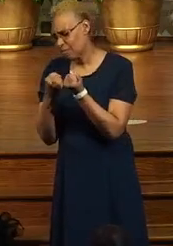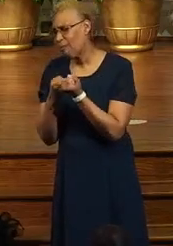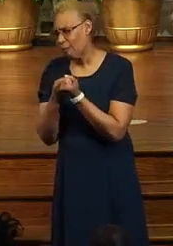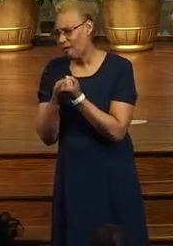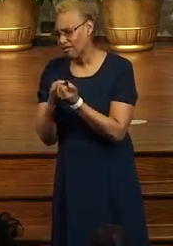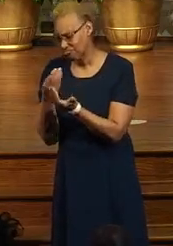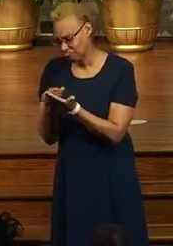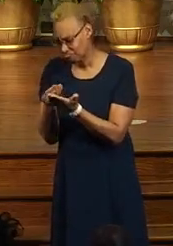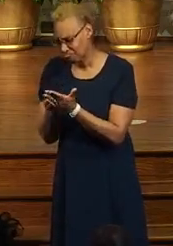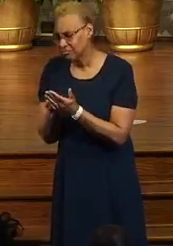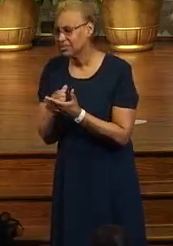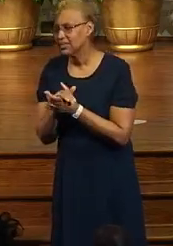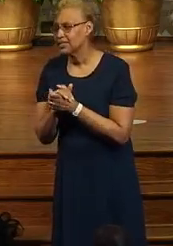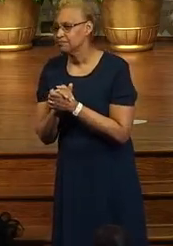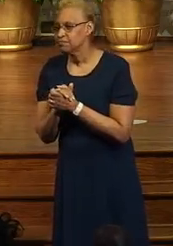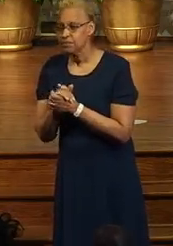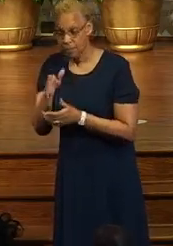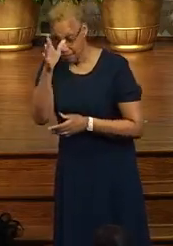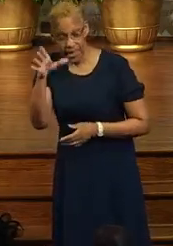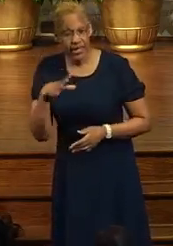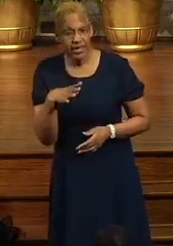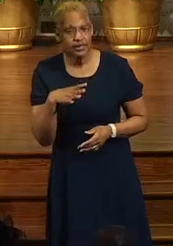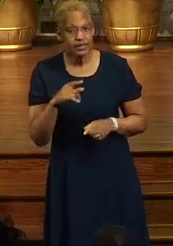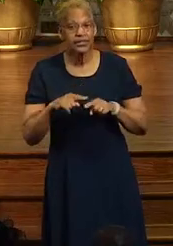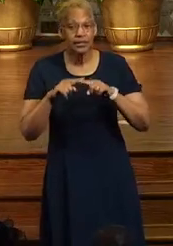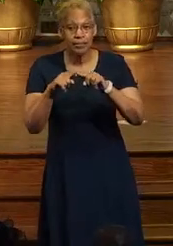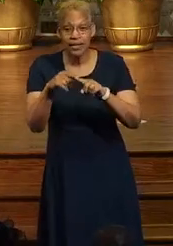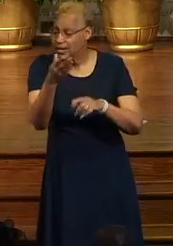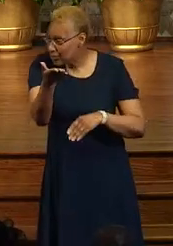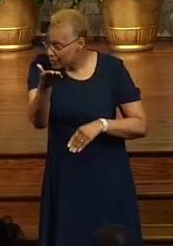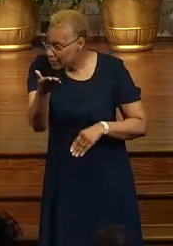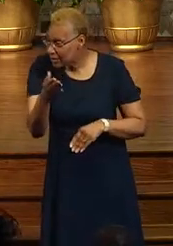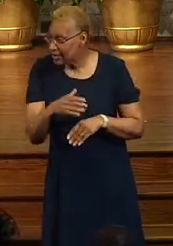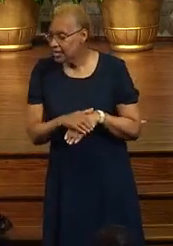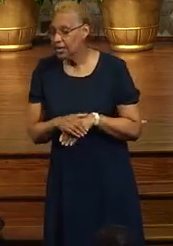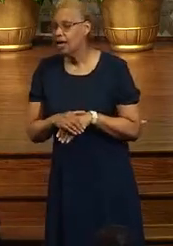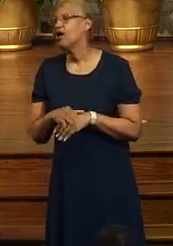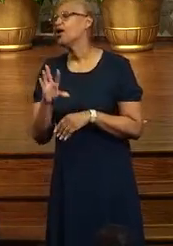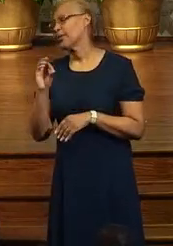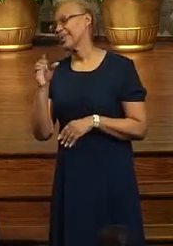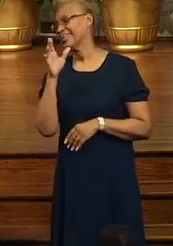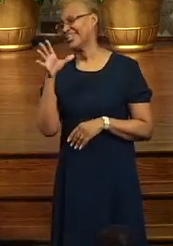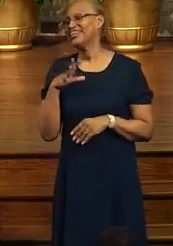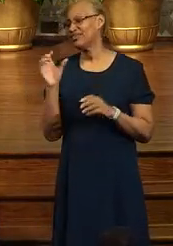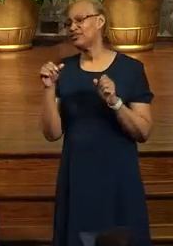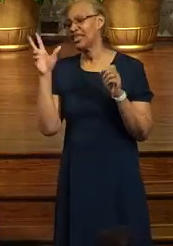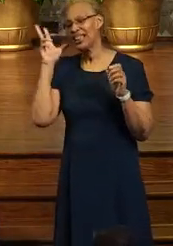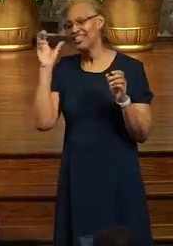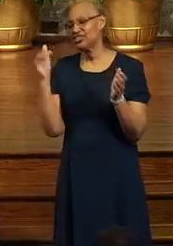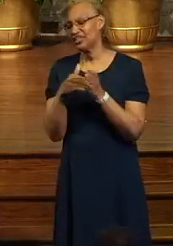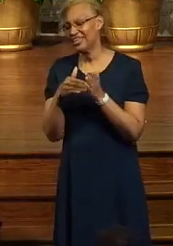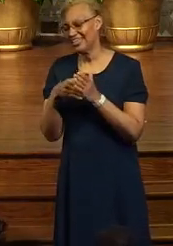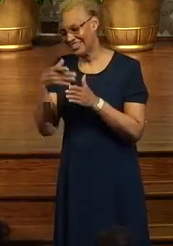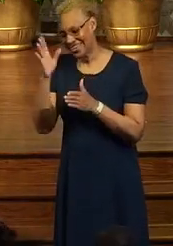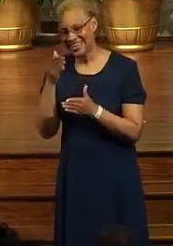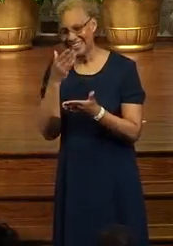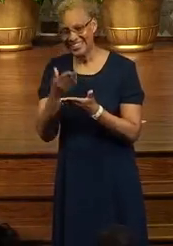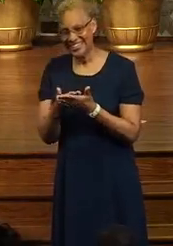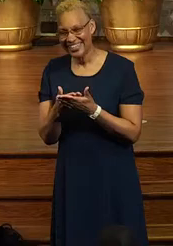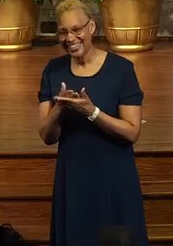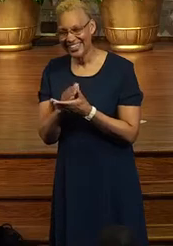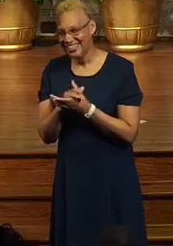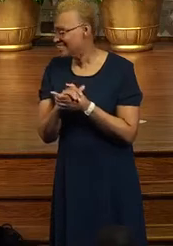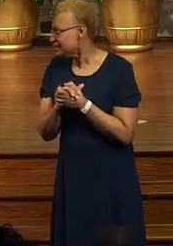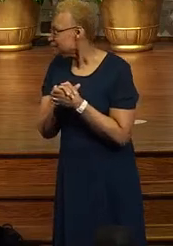right? Amen. Men, we count on you. All right, ladies, you can take your hands off your ears now. God is good.